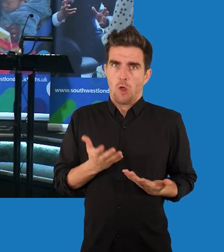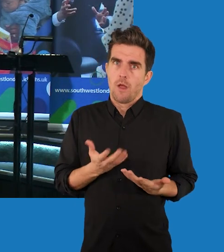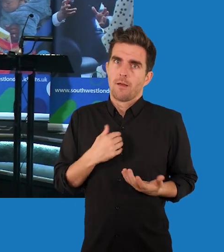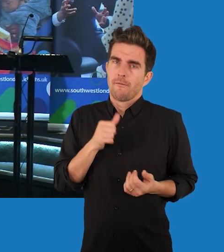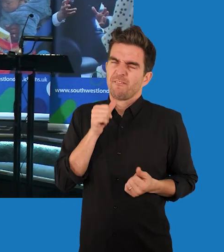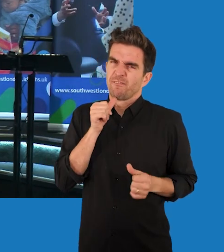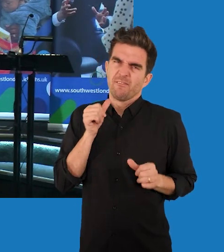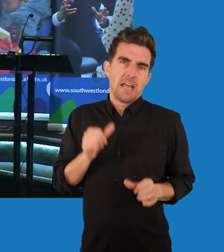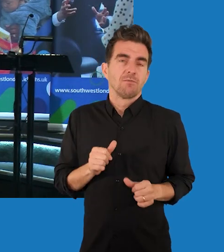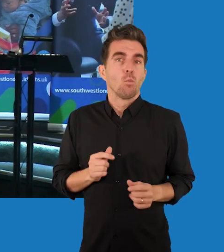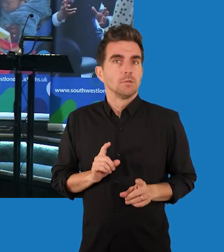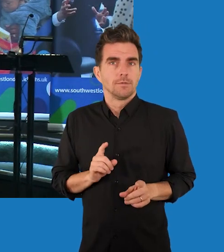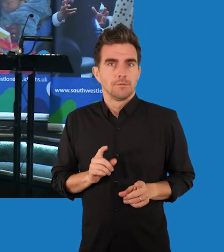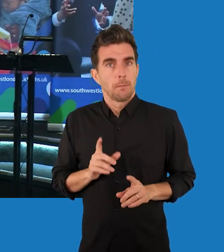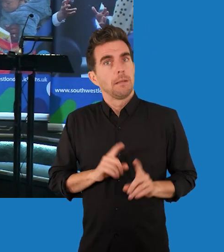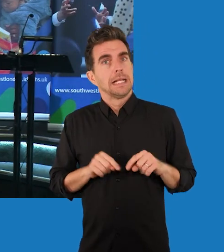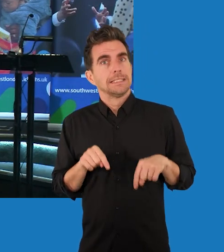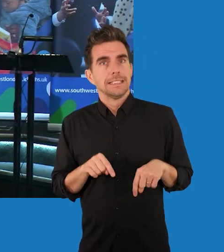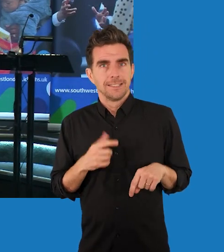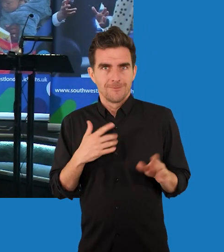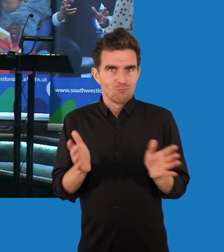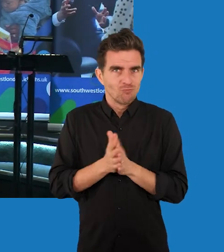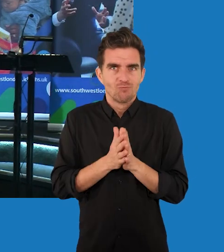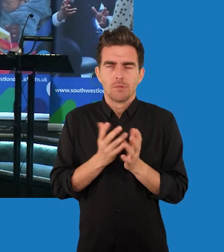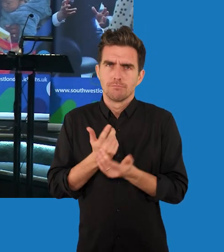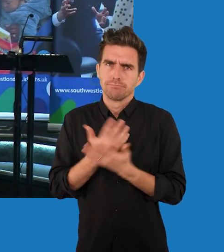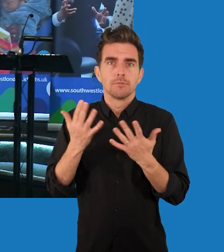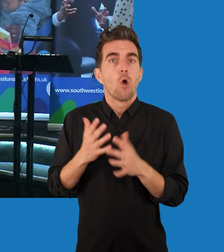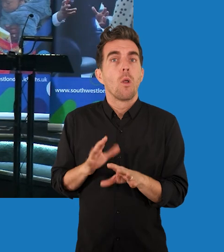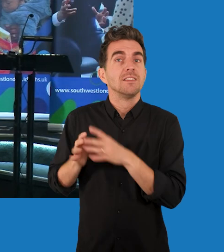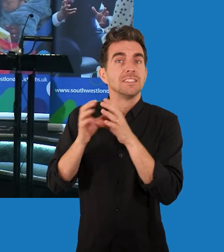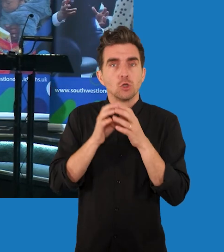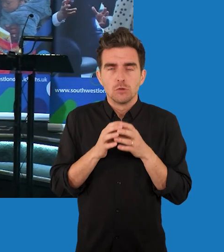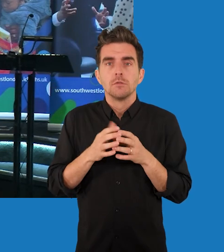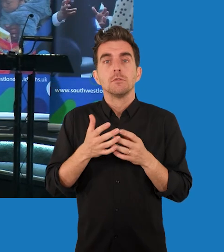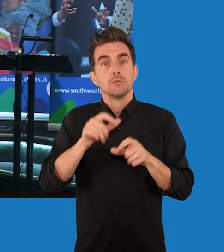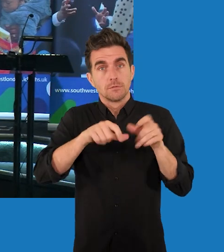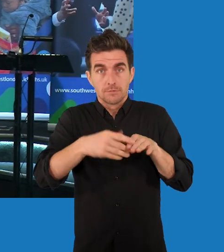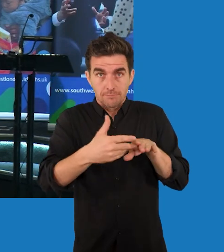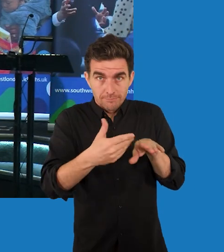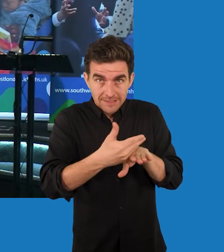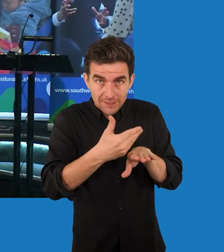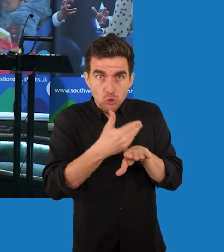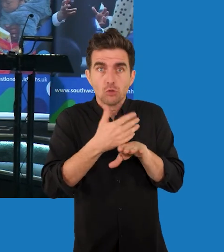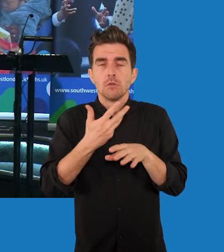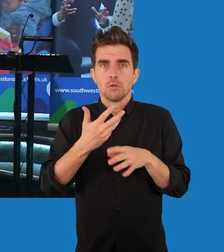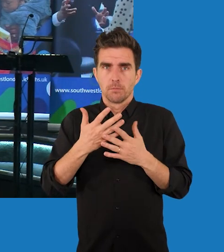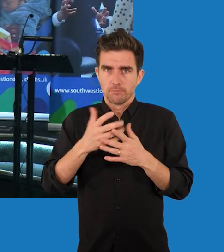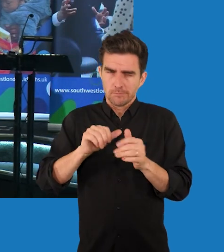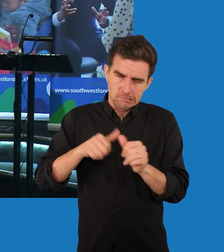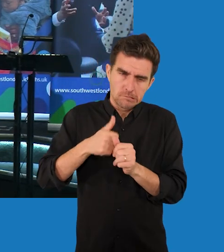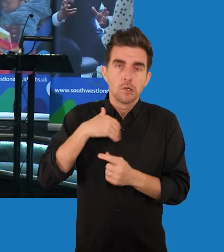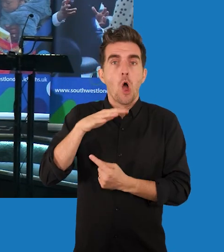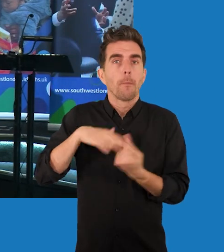actually, this really is my favourite part of the meeting, where we actually hear from many of the organisations,